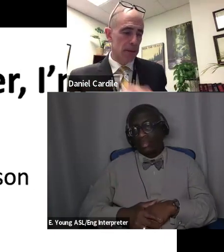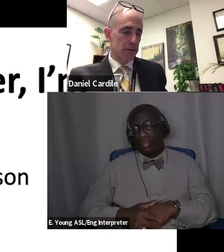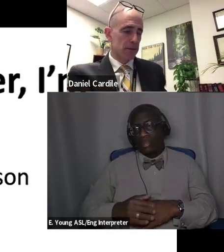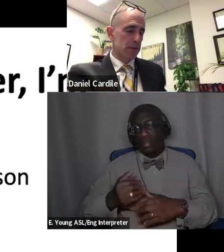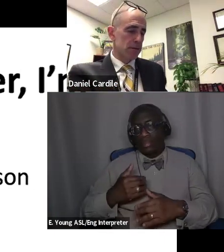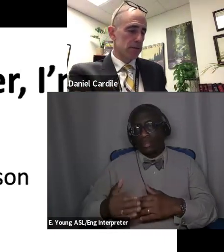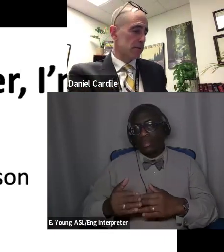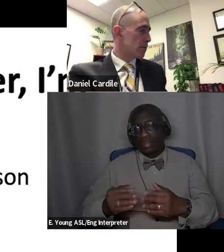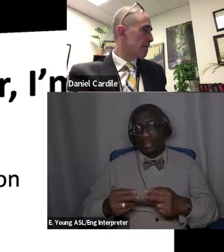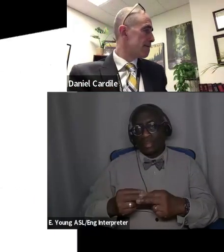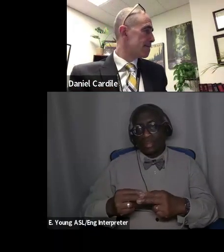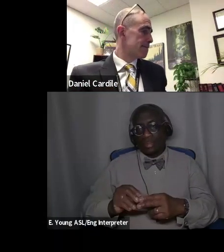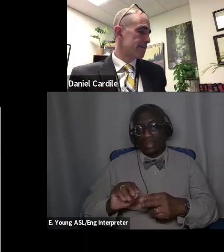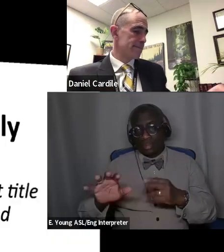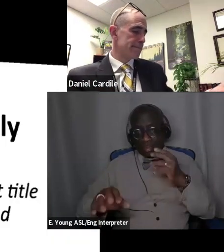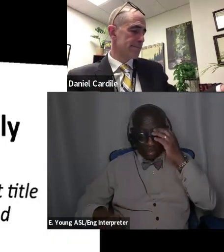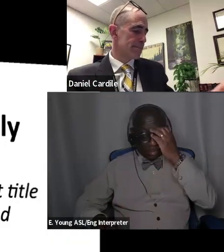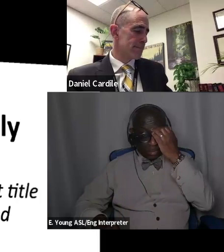please.